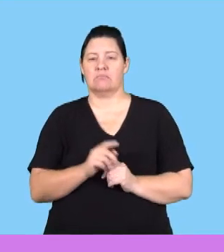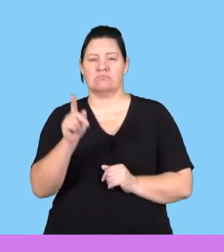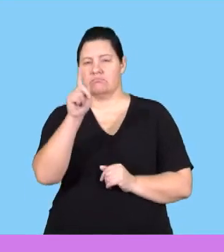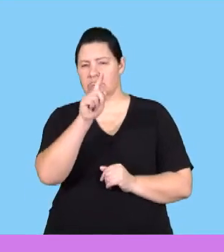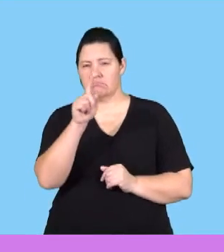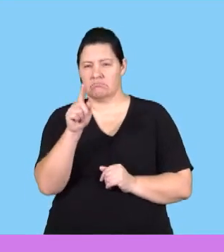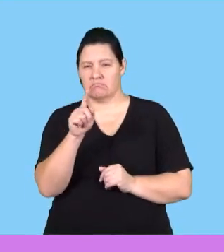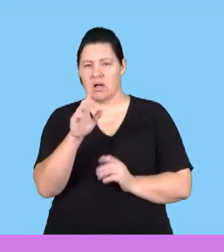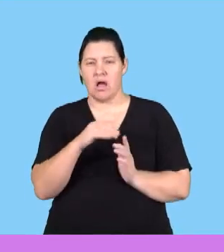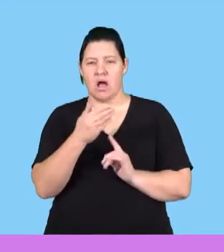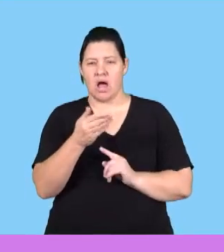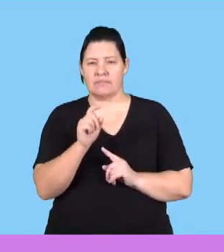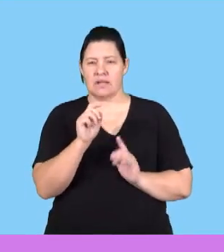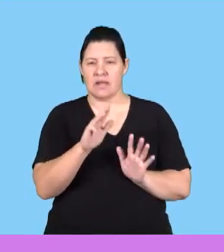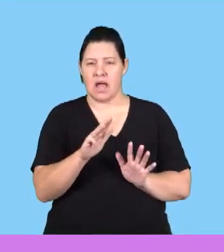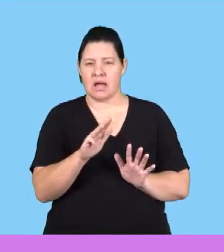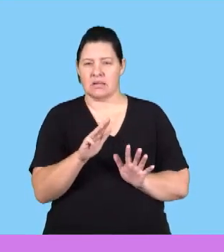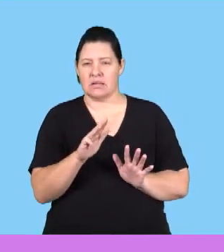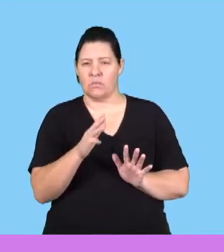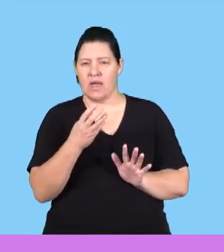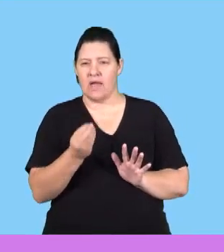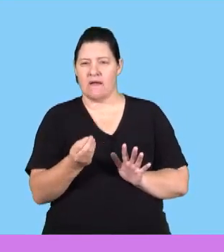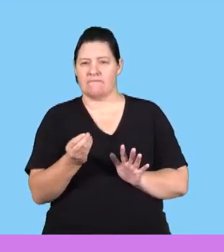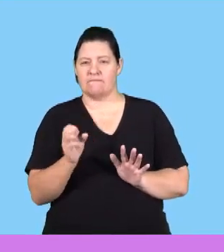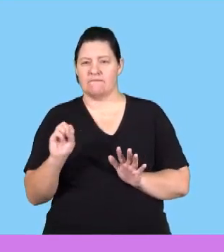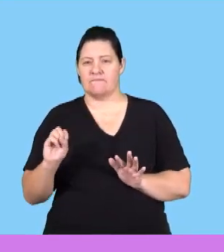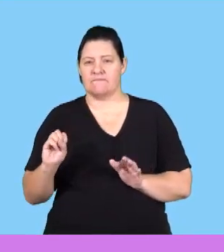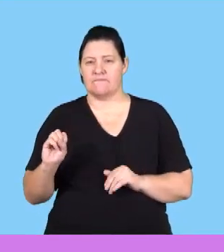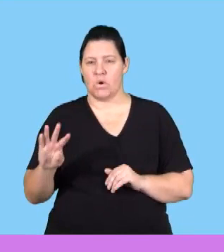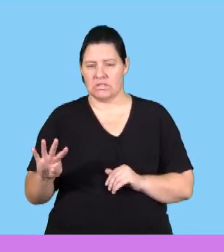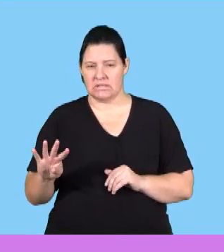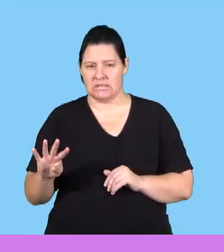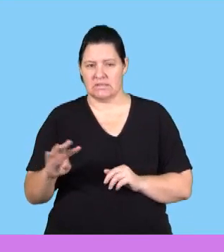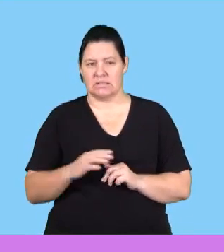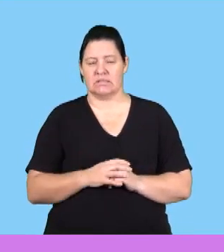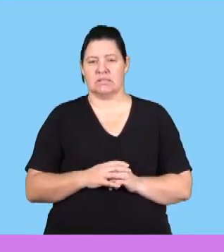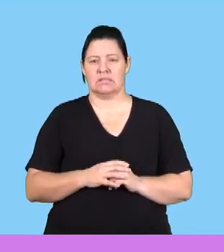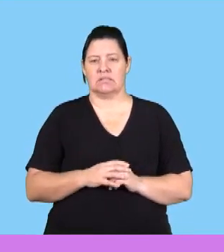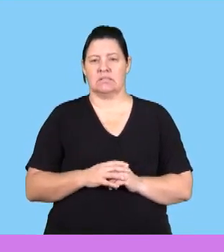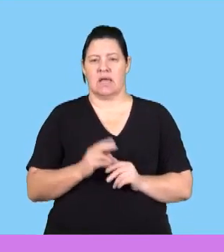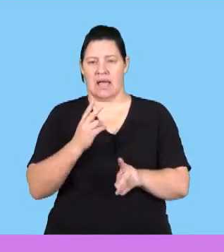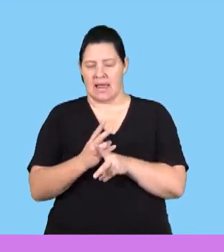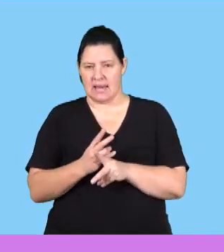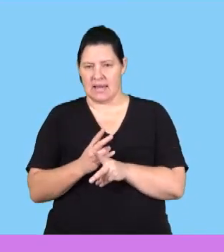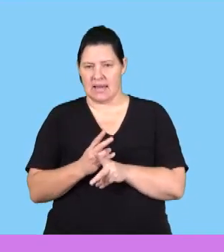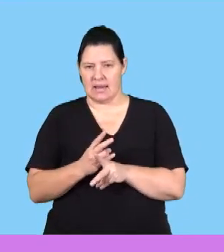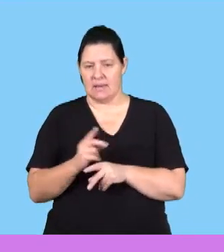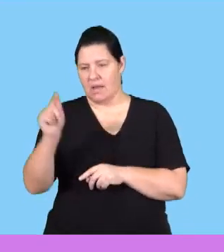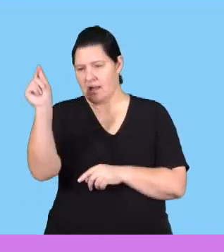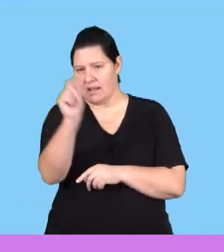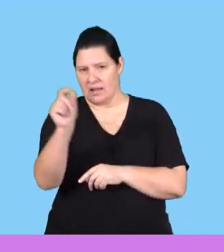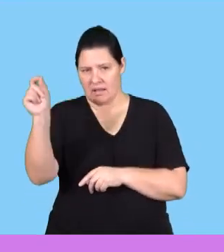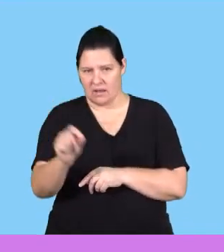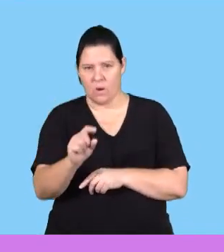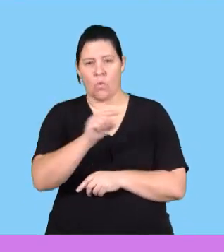one. All right. After 9, what else do we have here? I would say that will be 14. And again, can